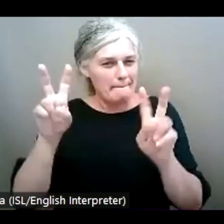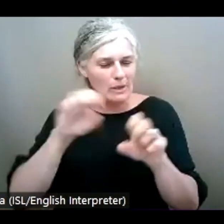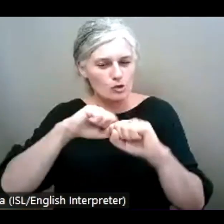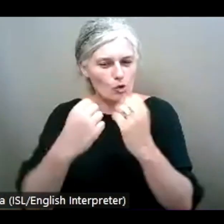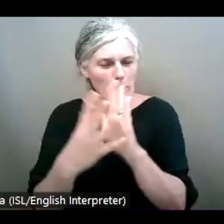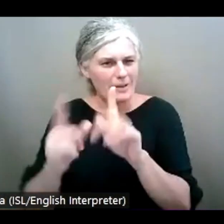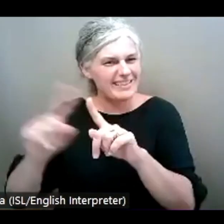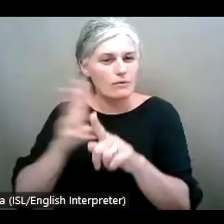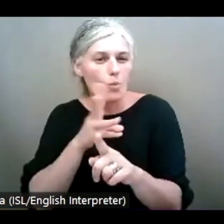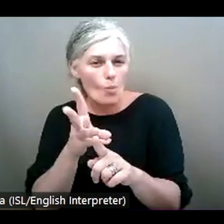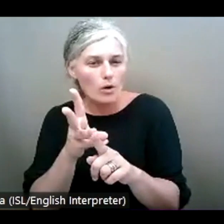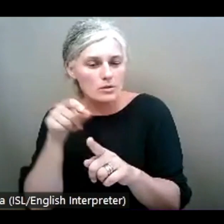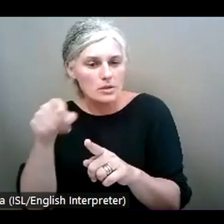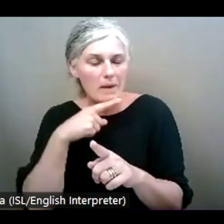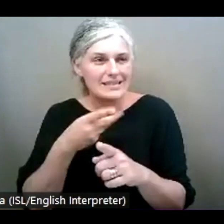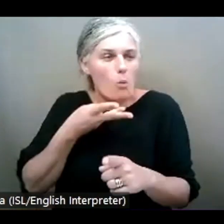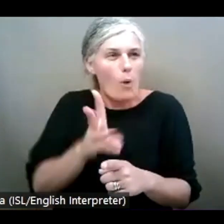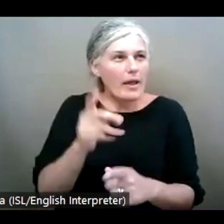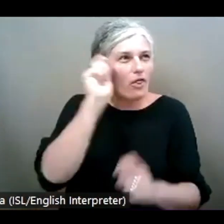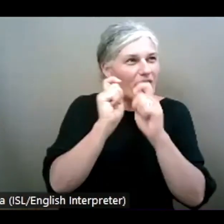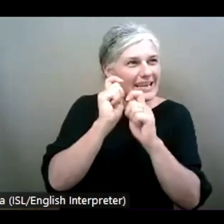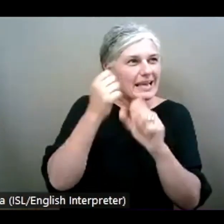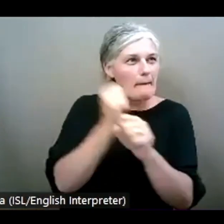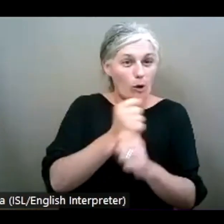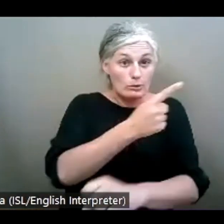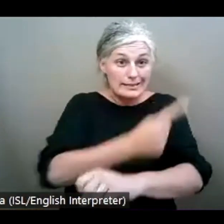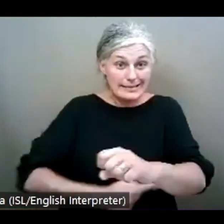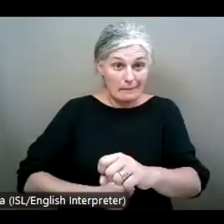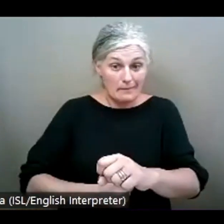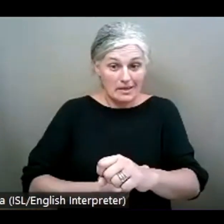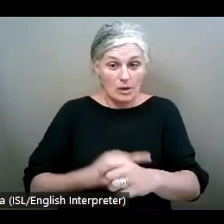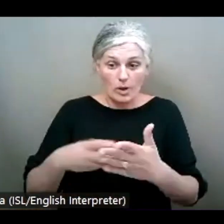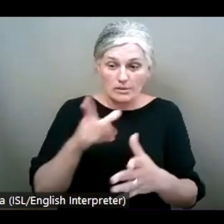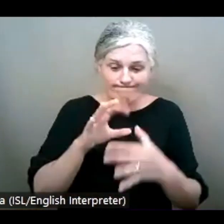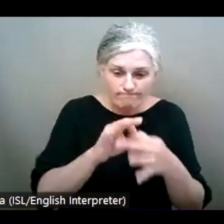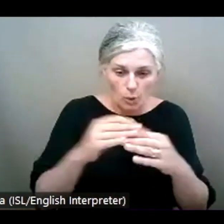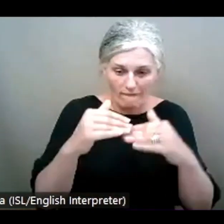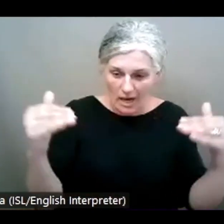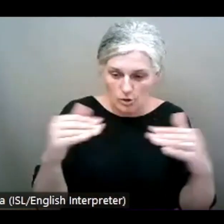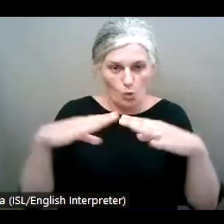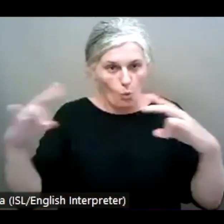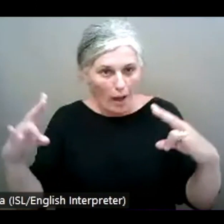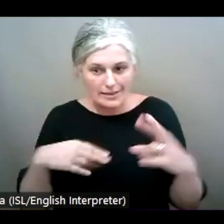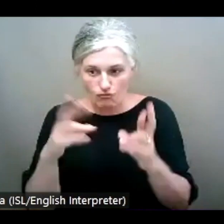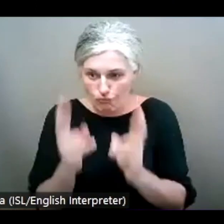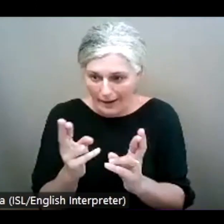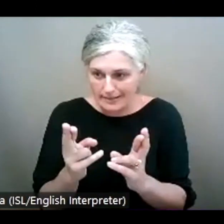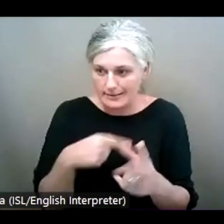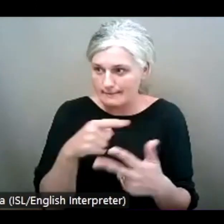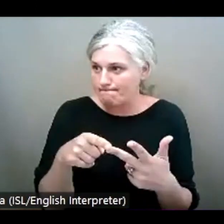said, it's a way of thinking. It's a way of thinking about disability in terms of fairness, in terms of equality, in terms of rights, in terms